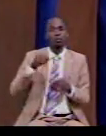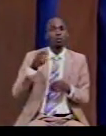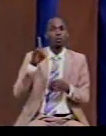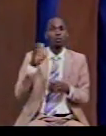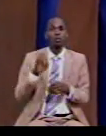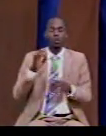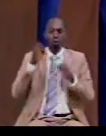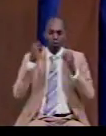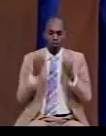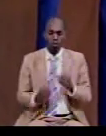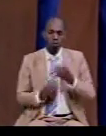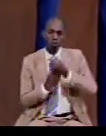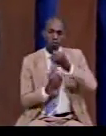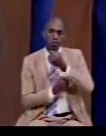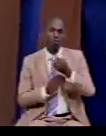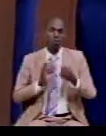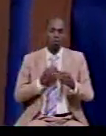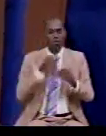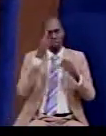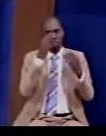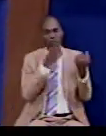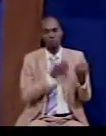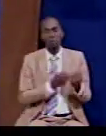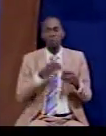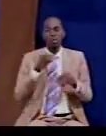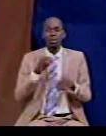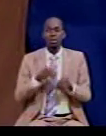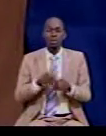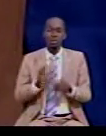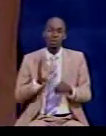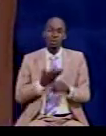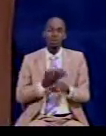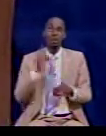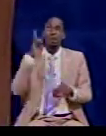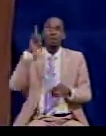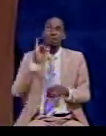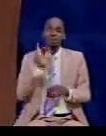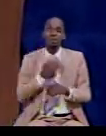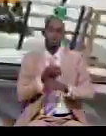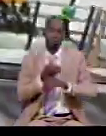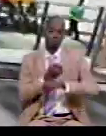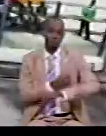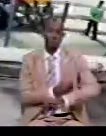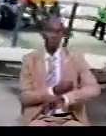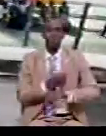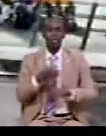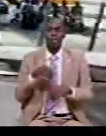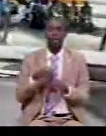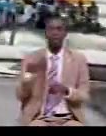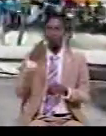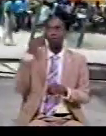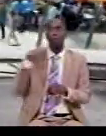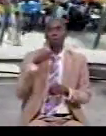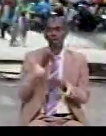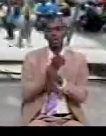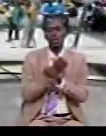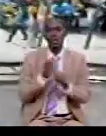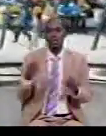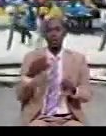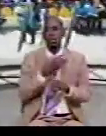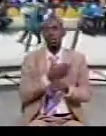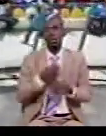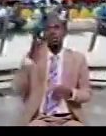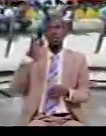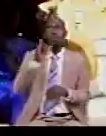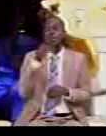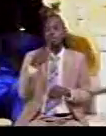in Revelations, lift up your heads, church. He is King of kings and he is Lord of lords, the Alpha and Omega, the beginning and the end, the first and the last. But hold